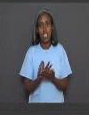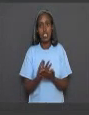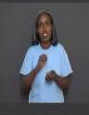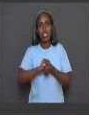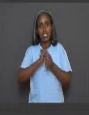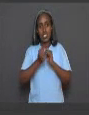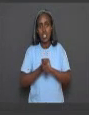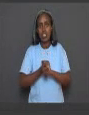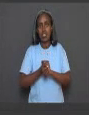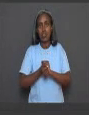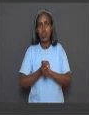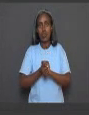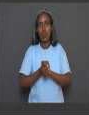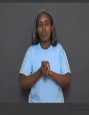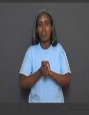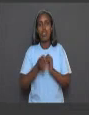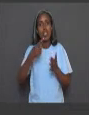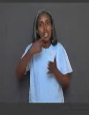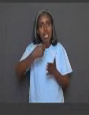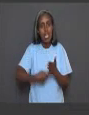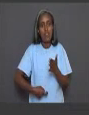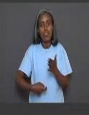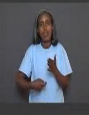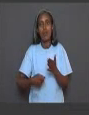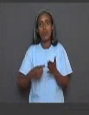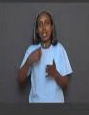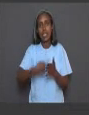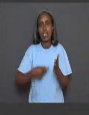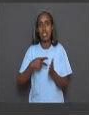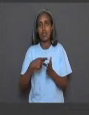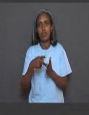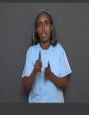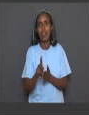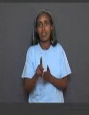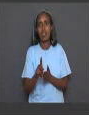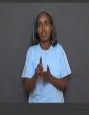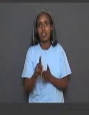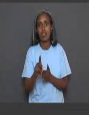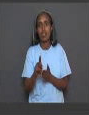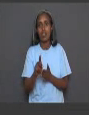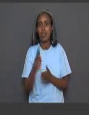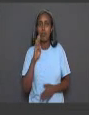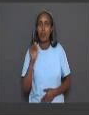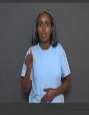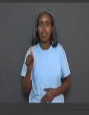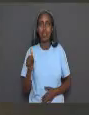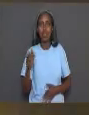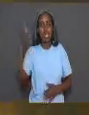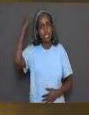charge or levy upon a taxpayer by a state.